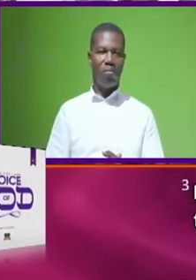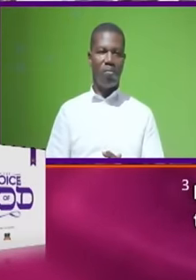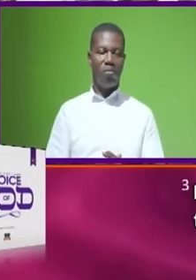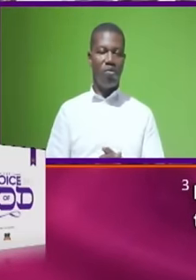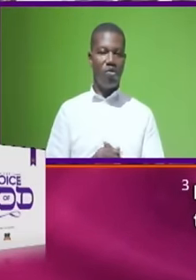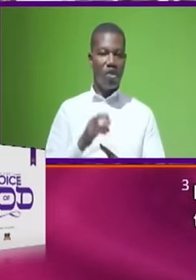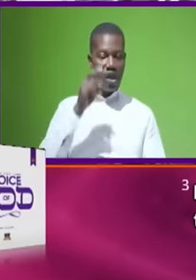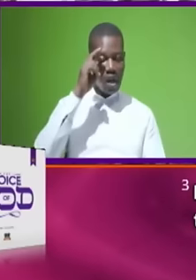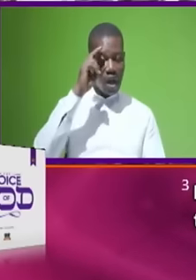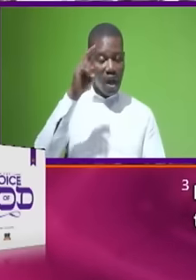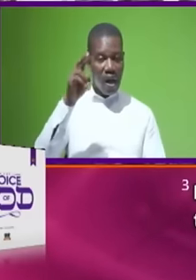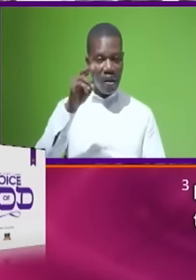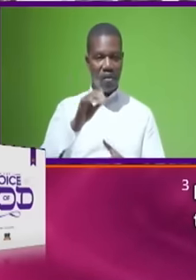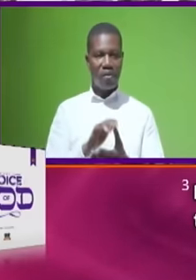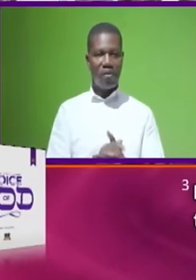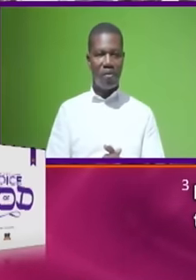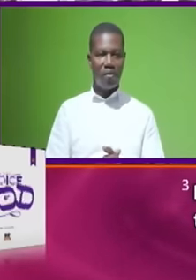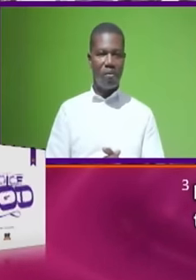Hello. Hi.